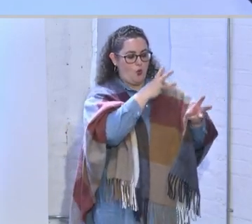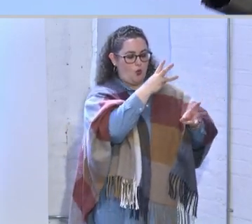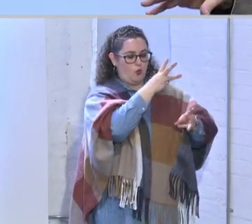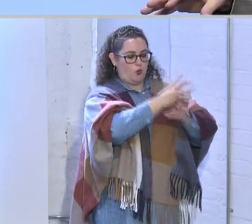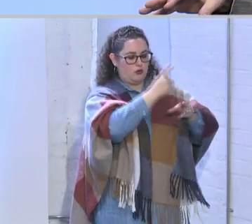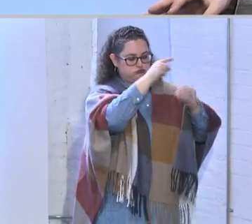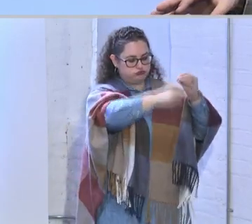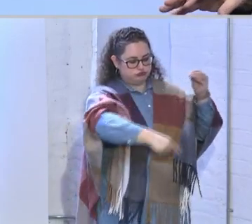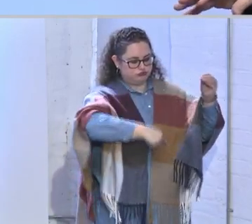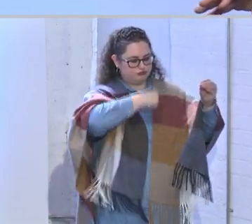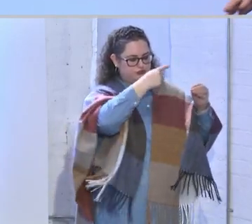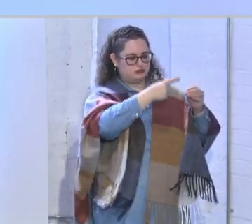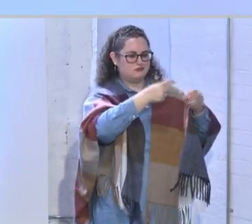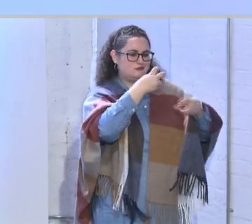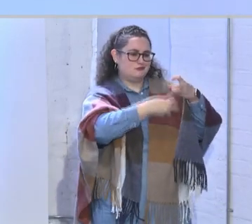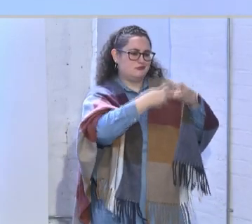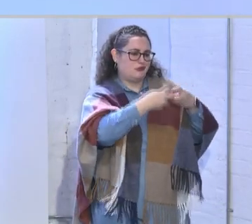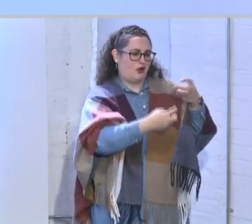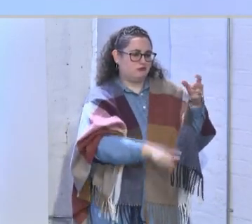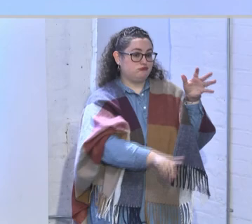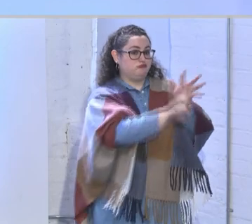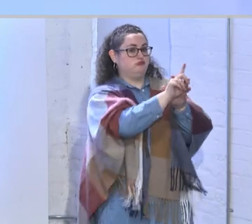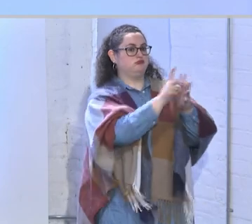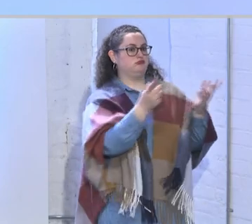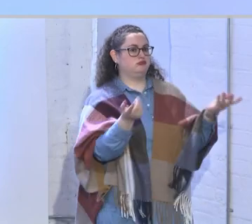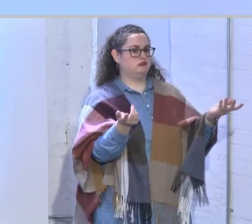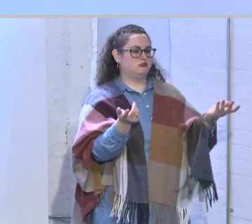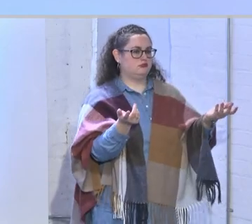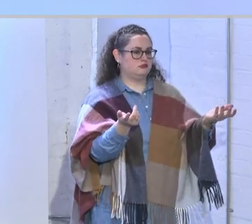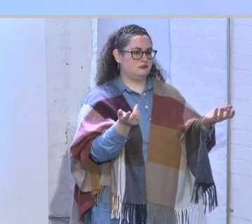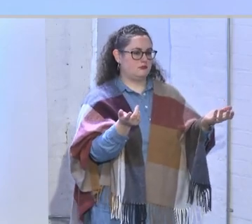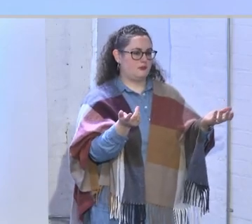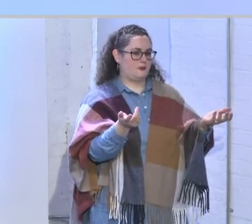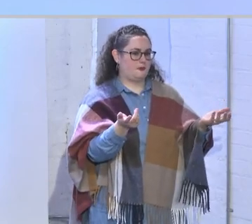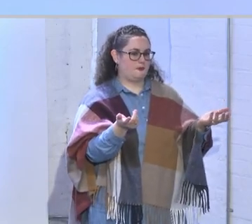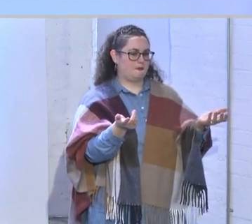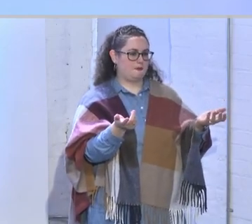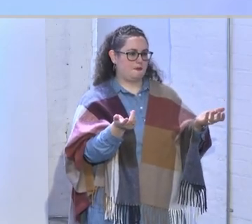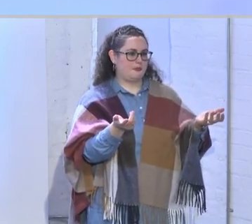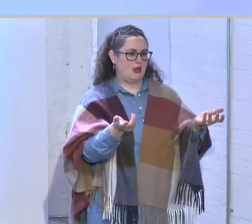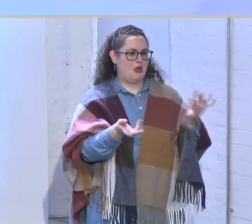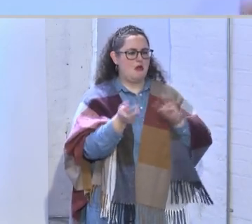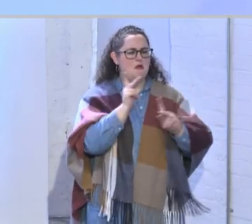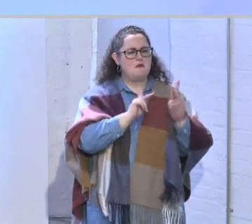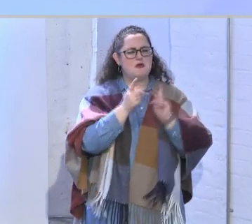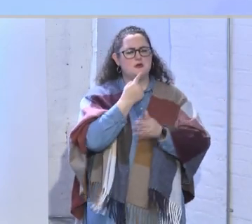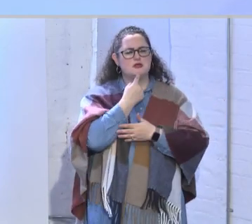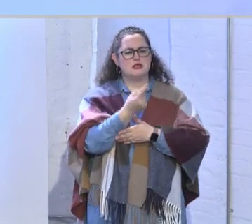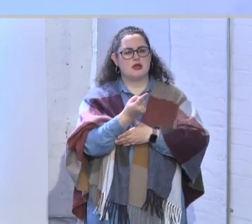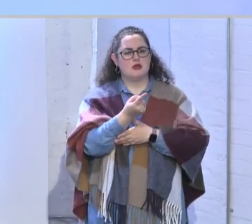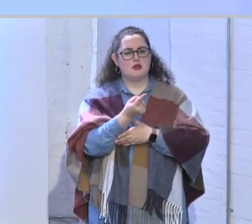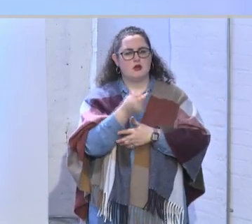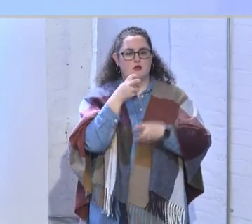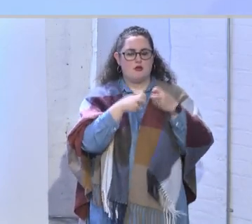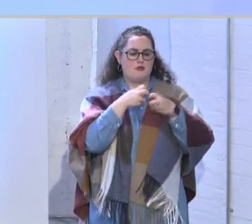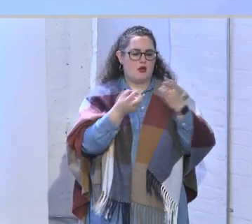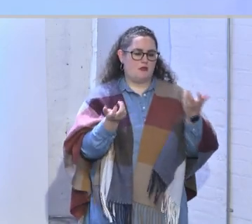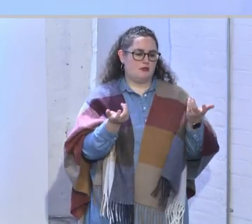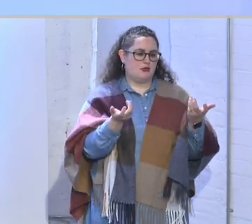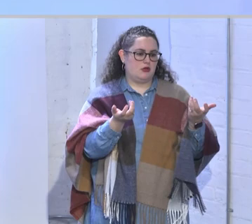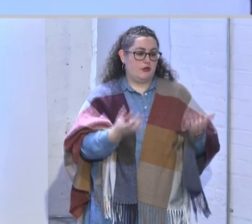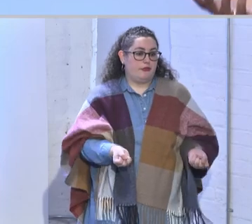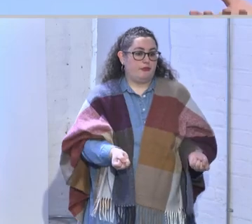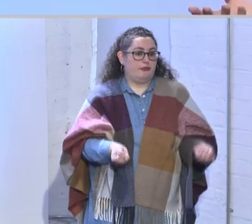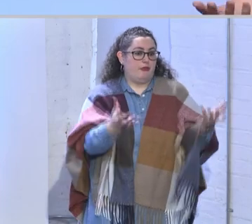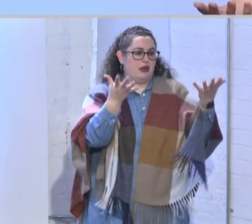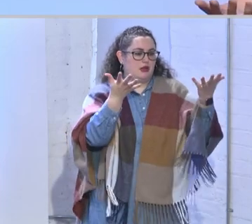almost worldwide a problem now. For decades, sociologists and people were saying, listen, we got a problem. There's too many people.